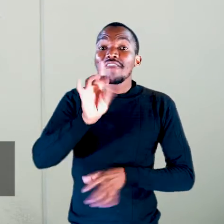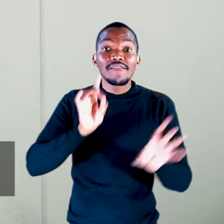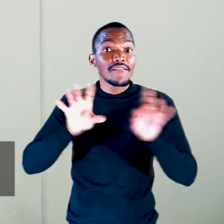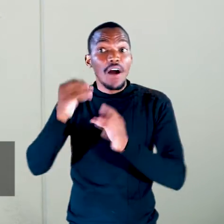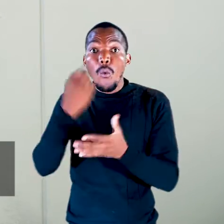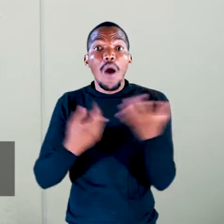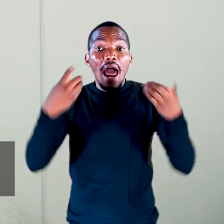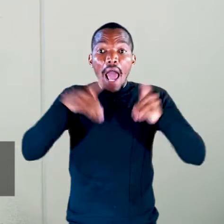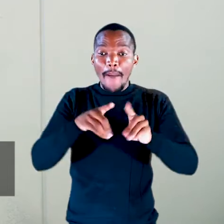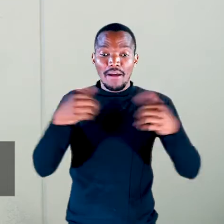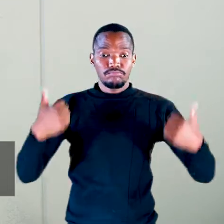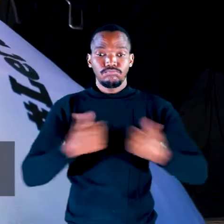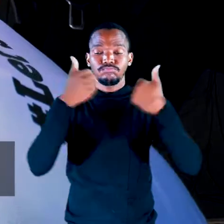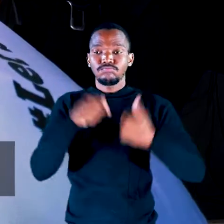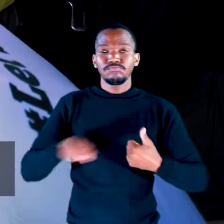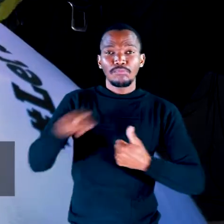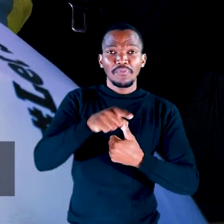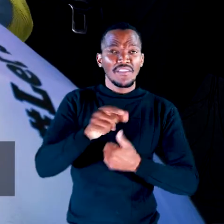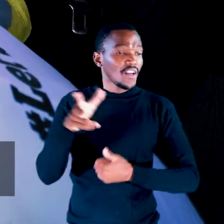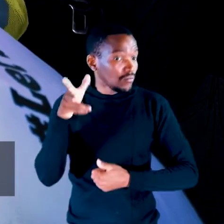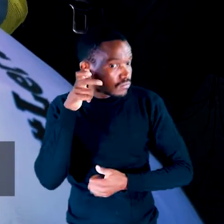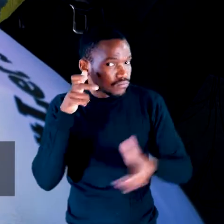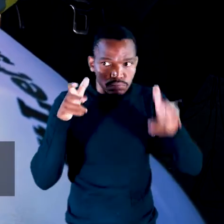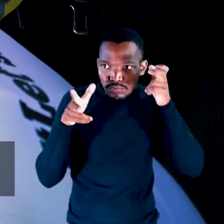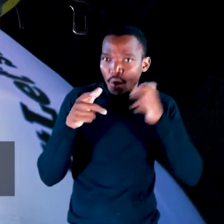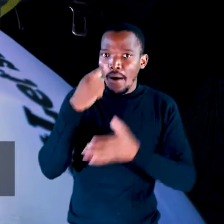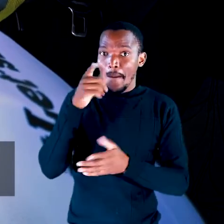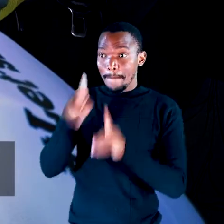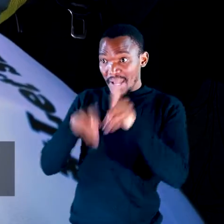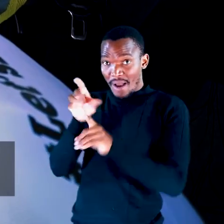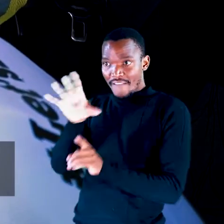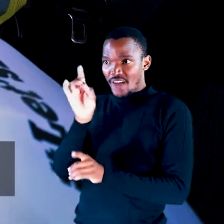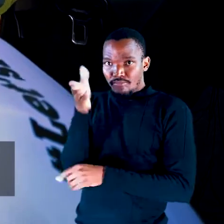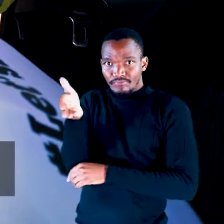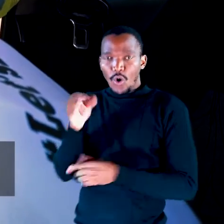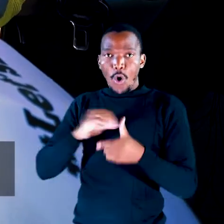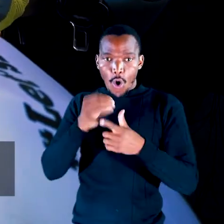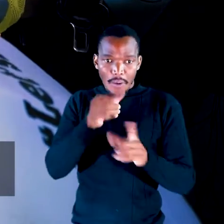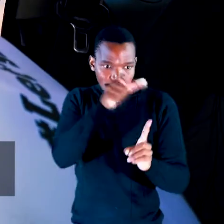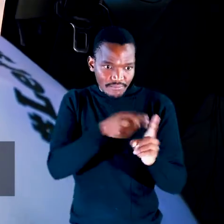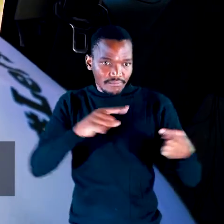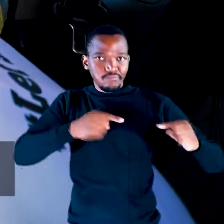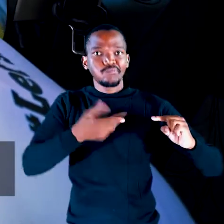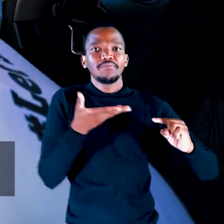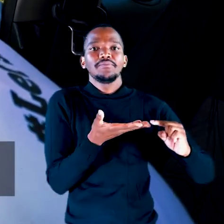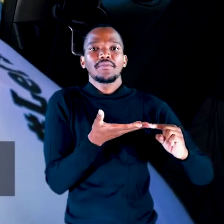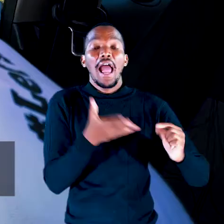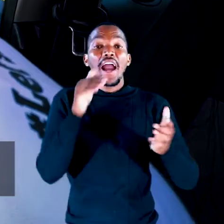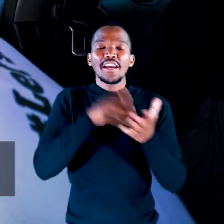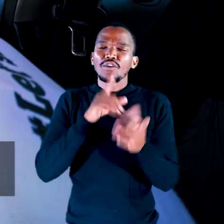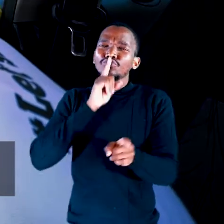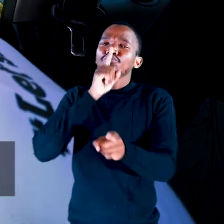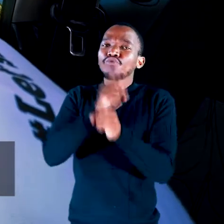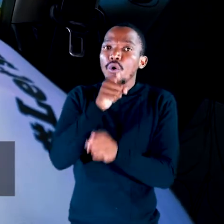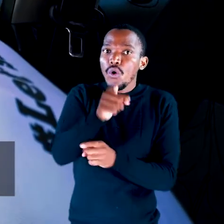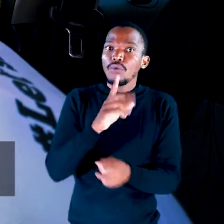mo kotsing eo, tsaya molaetsa mo bathong ba ba fithelang mo kotsing kana mo motho yo o gobetseng. Mme ebile o thomamise